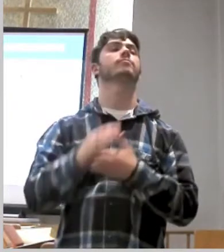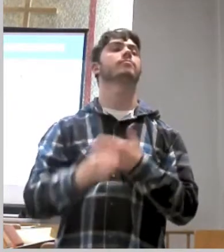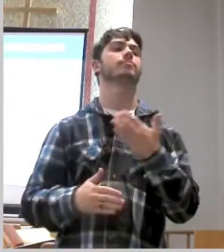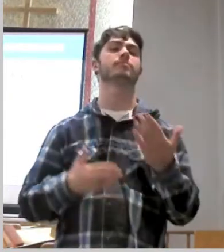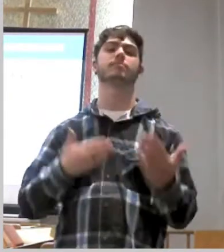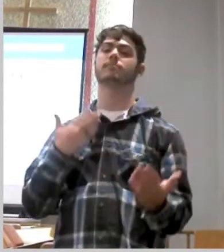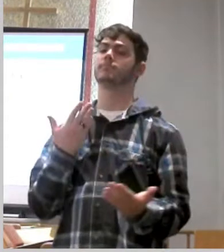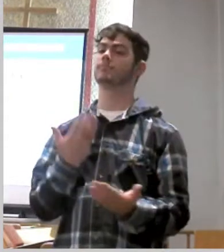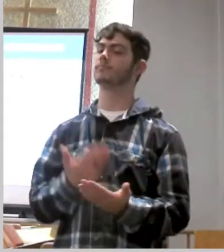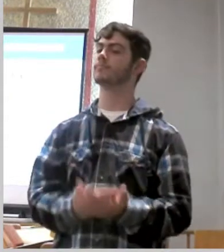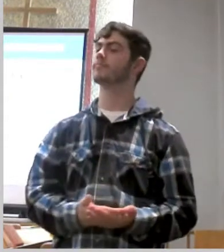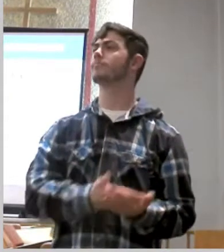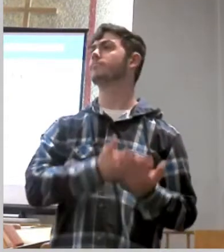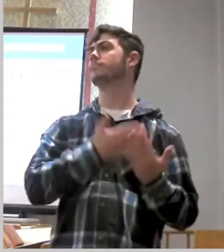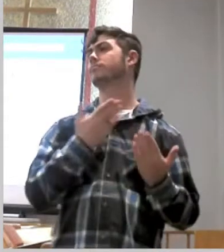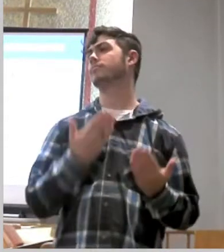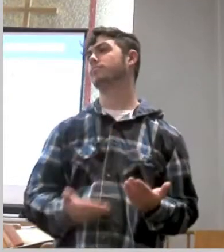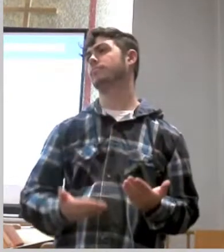believes